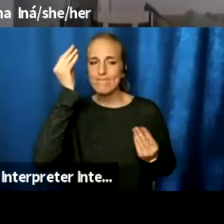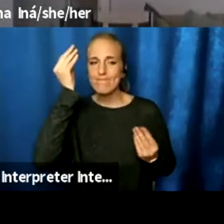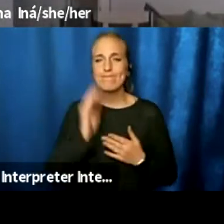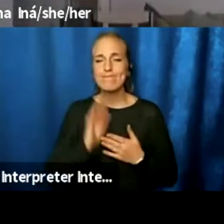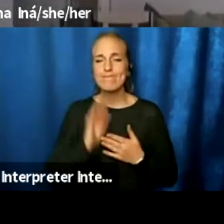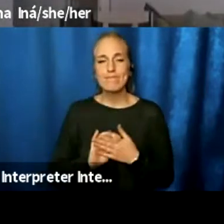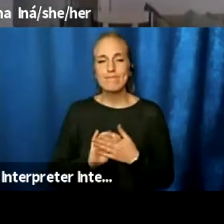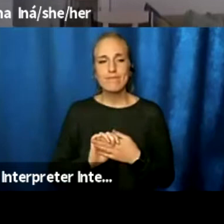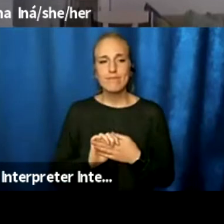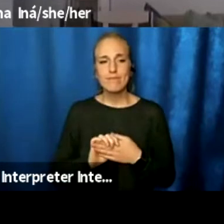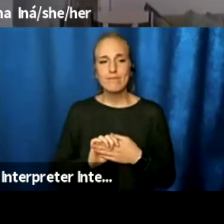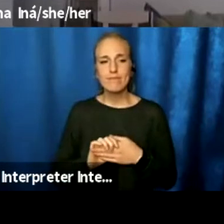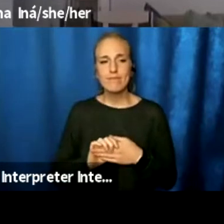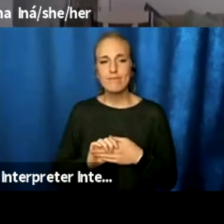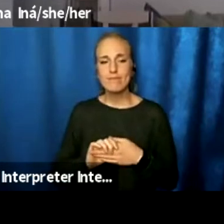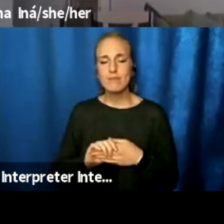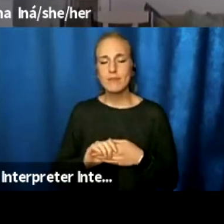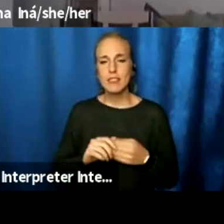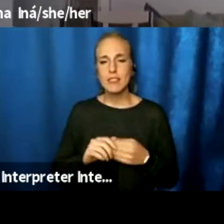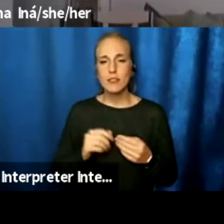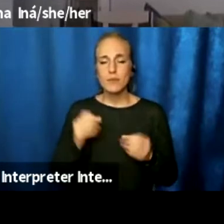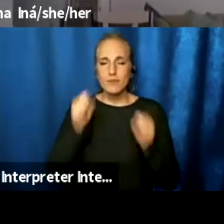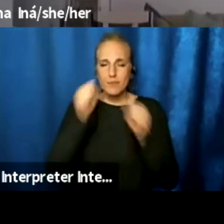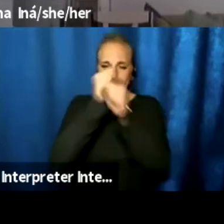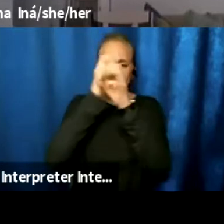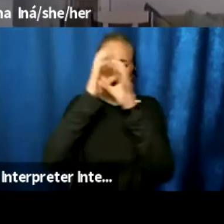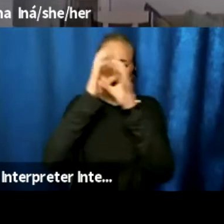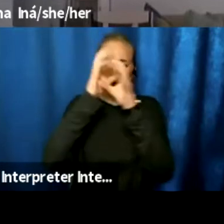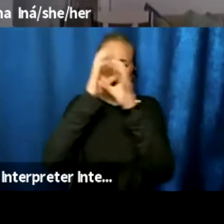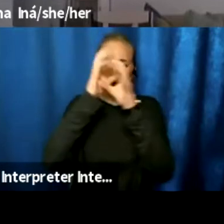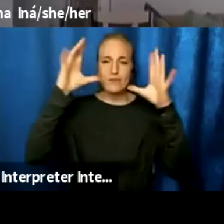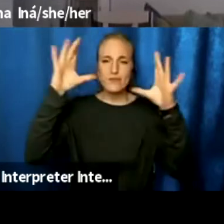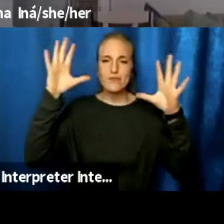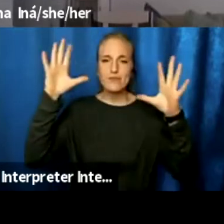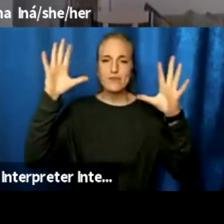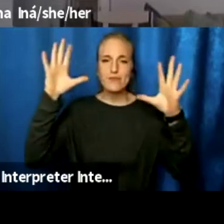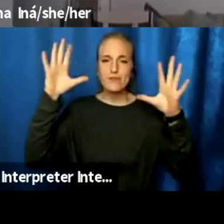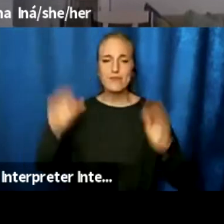and we're going to do some visualization here.